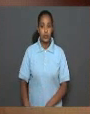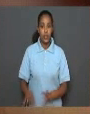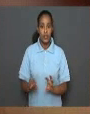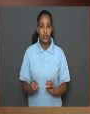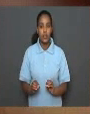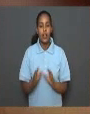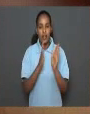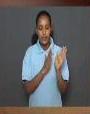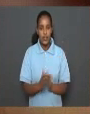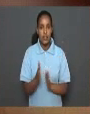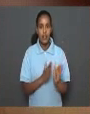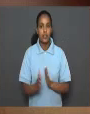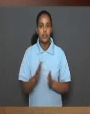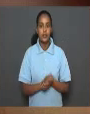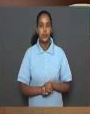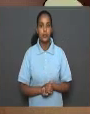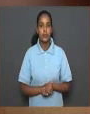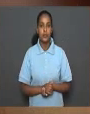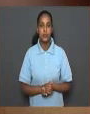Students, let's get ready.